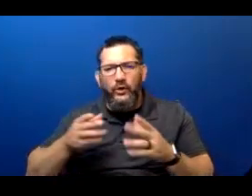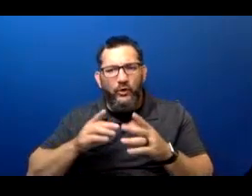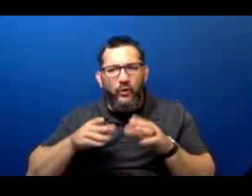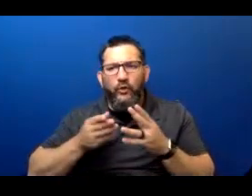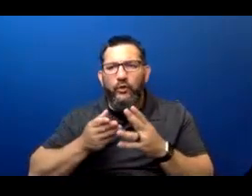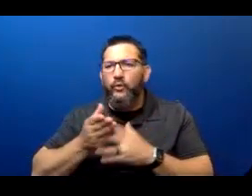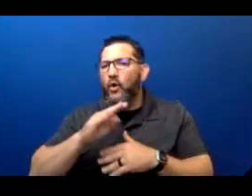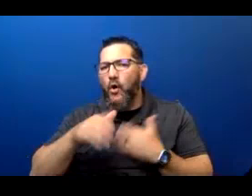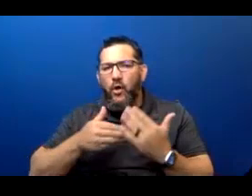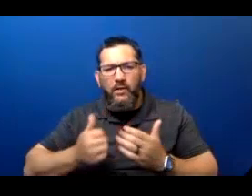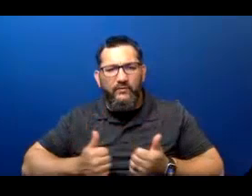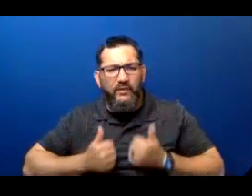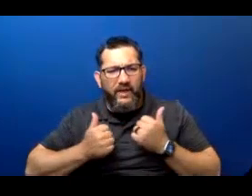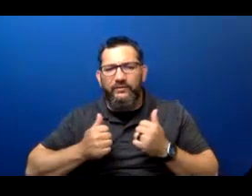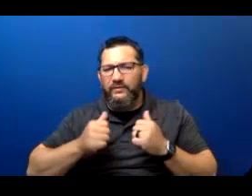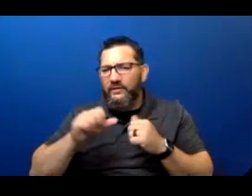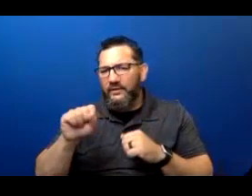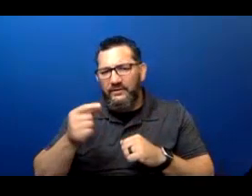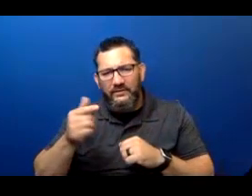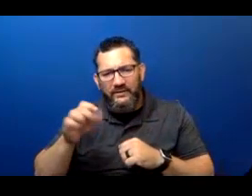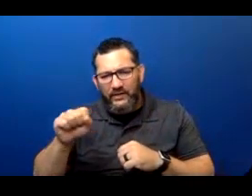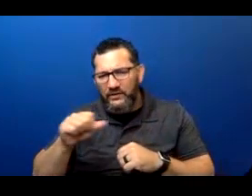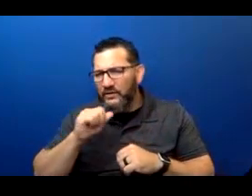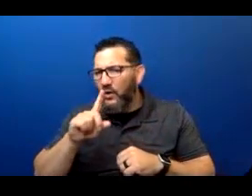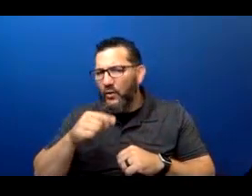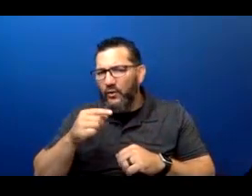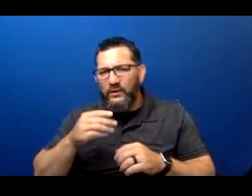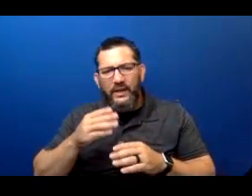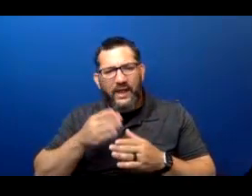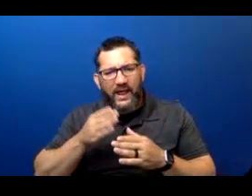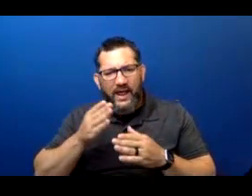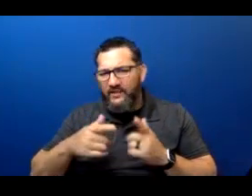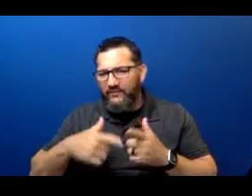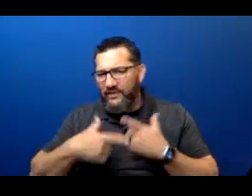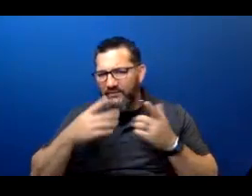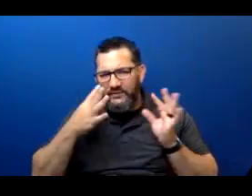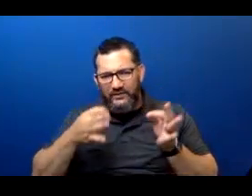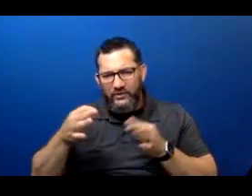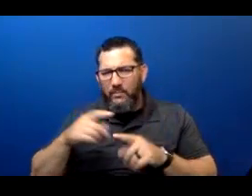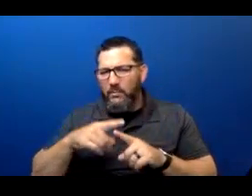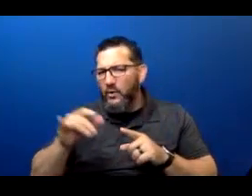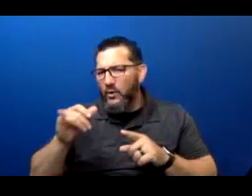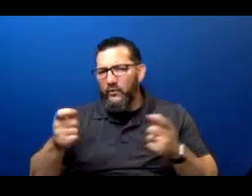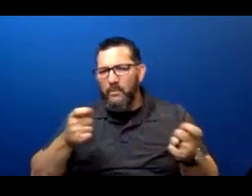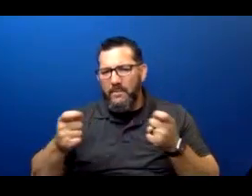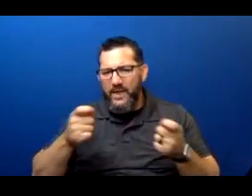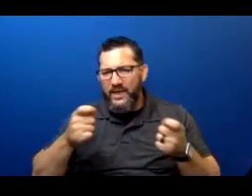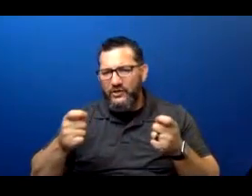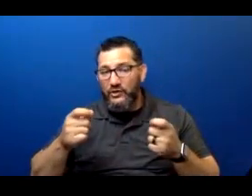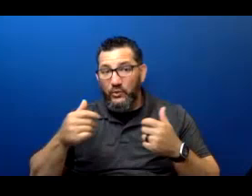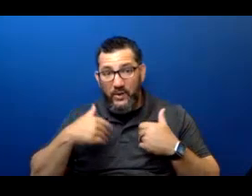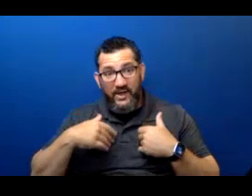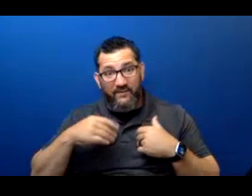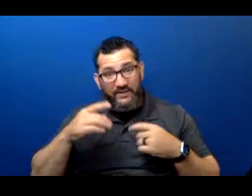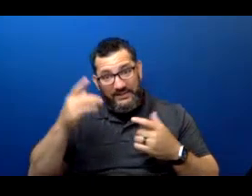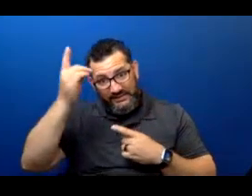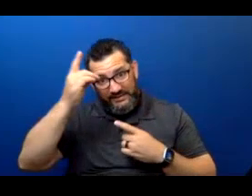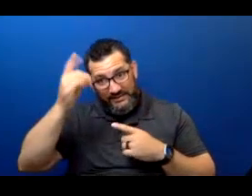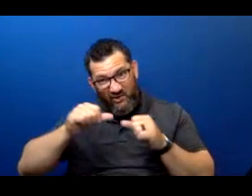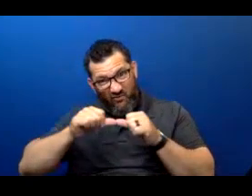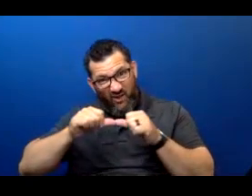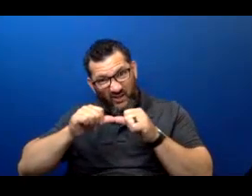It's not just towards the latter part of life and those end of life decisions, but it's also about managing chronic diseases, perhaps by a younger